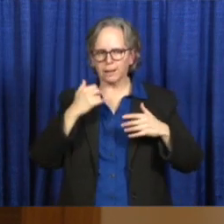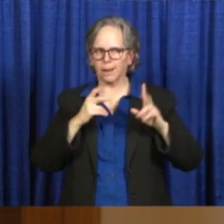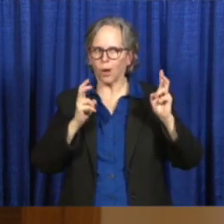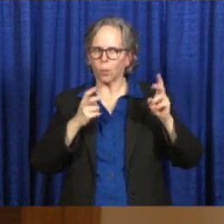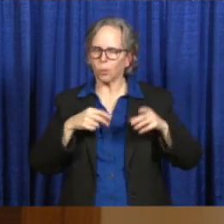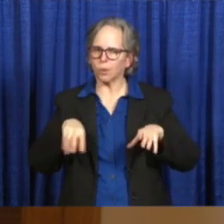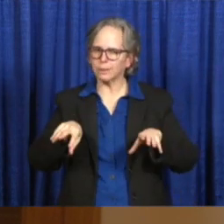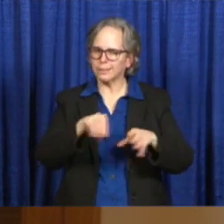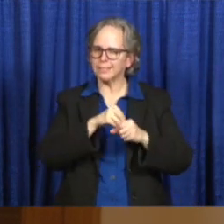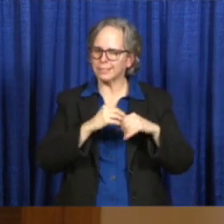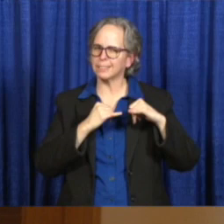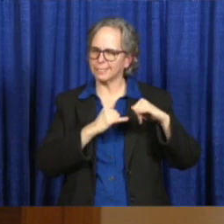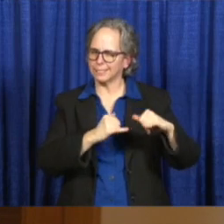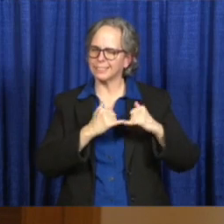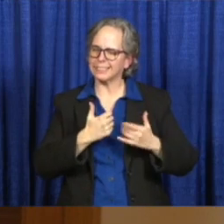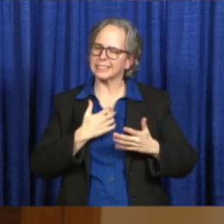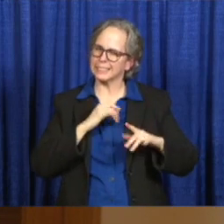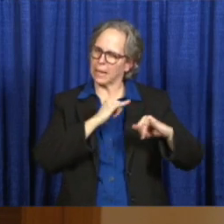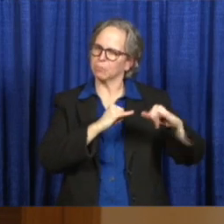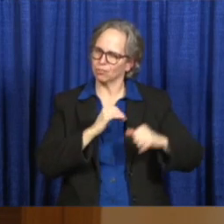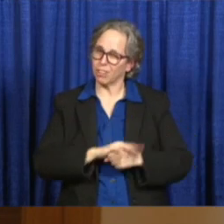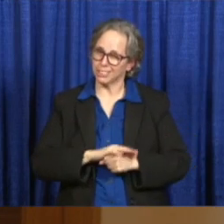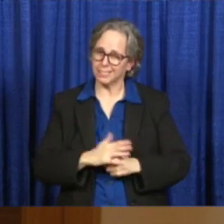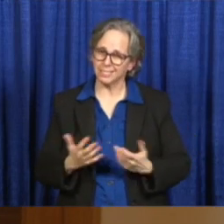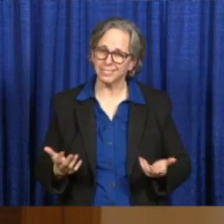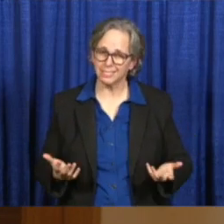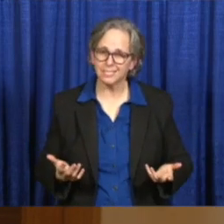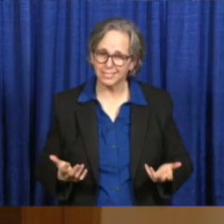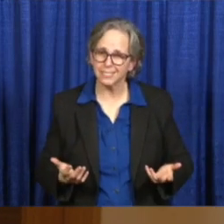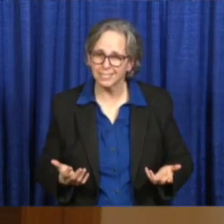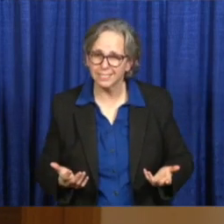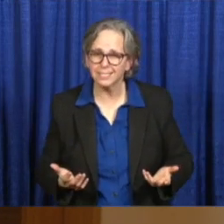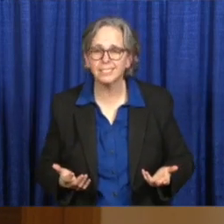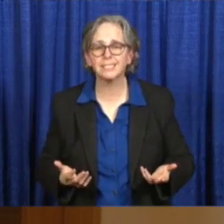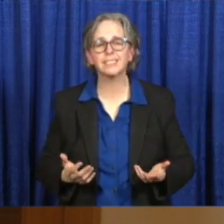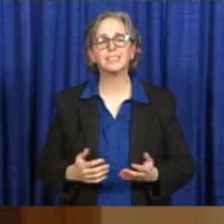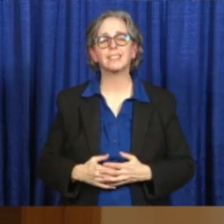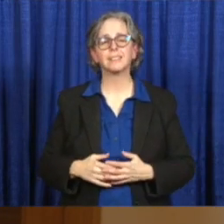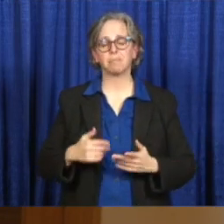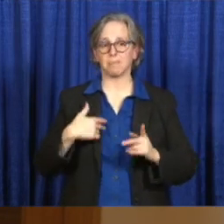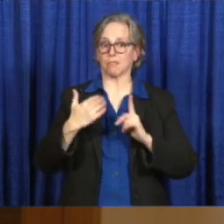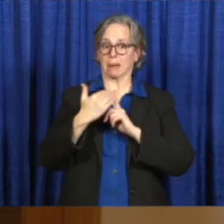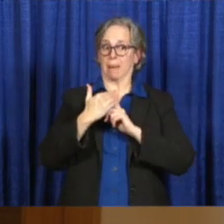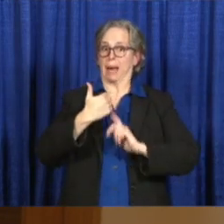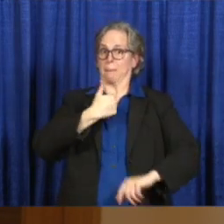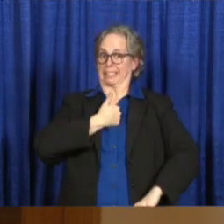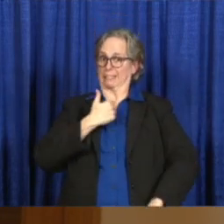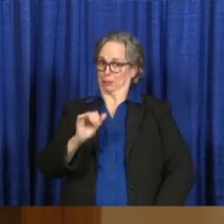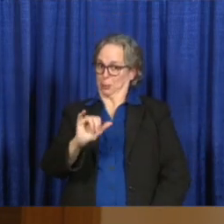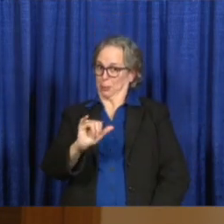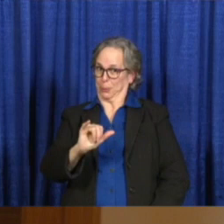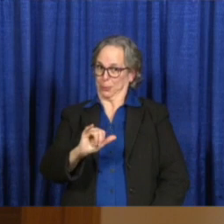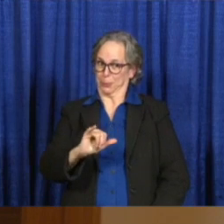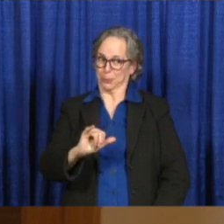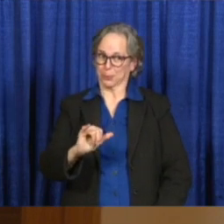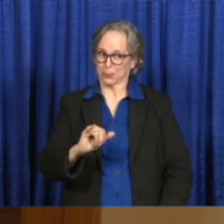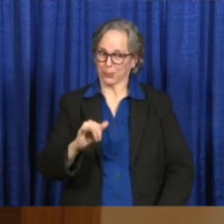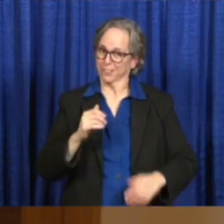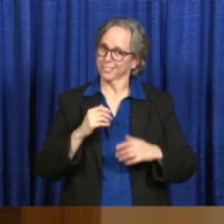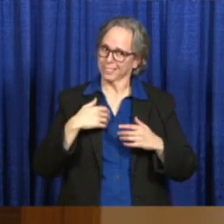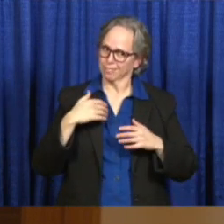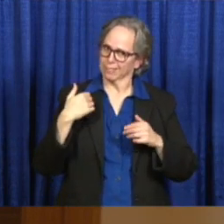of the same stress. So this is my plea to myself, first and foremost, but to all of